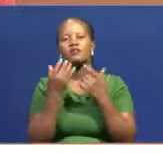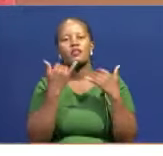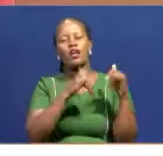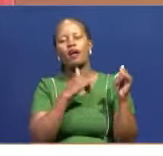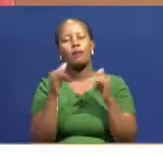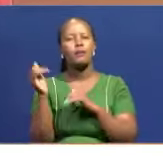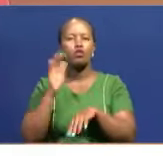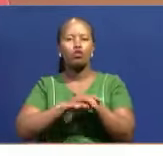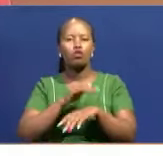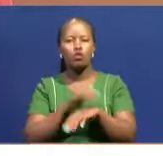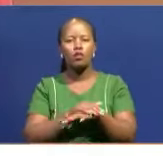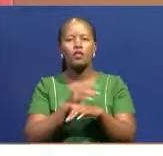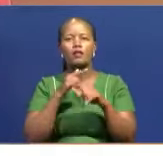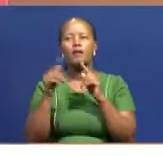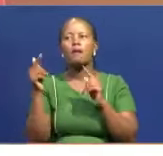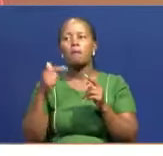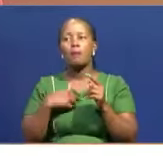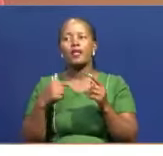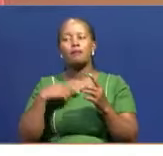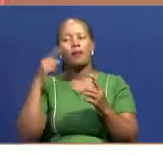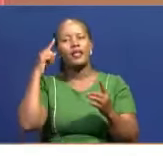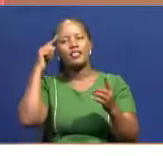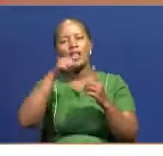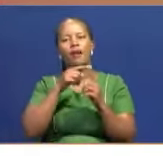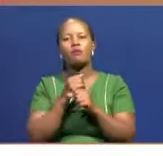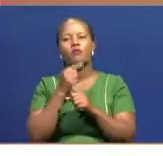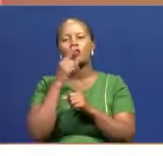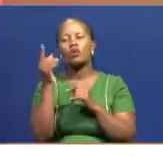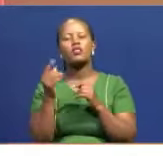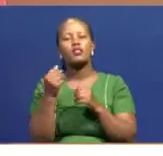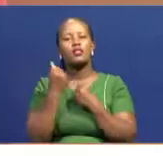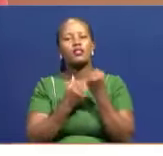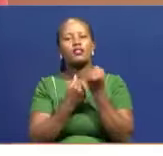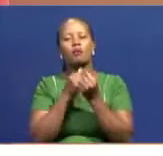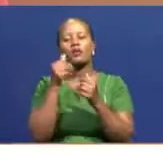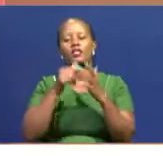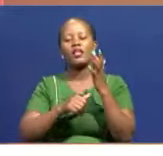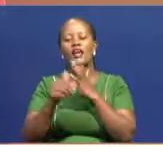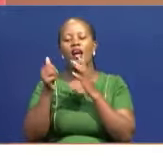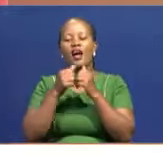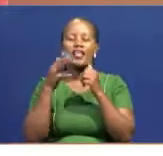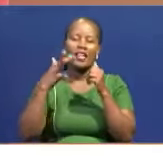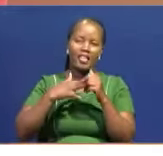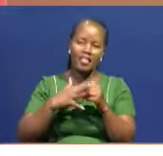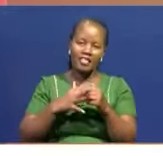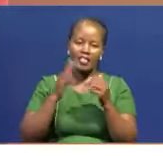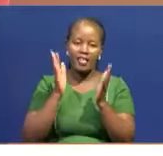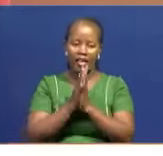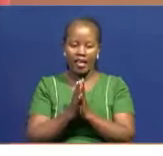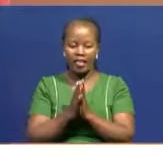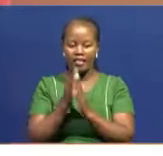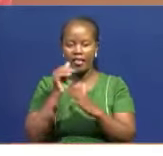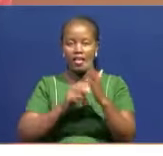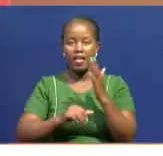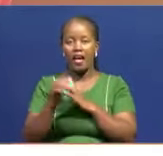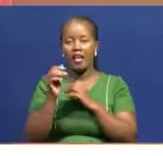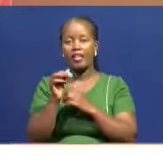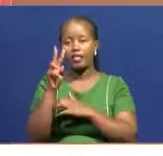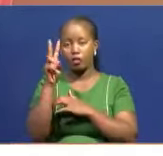structure. But mine is to bring the structure down from the Simbas down to the under-18s. Then you have the under-20s. Ideally, we'd need one more